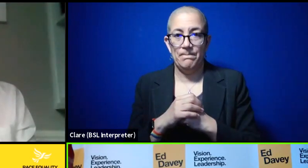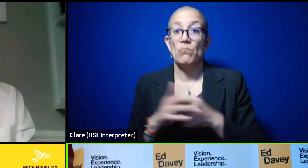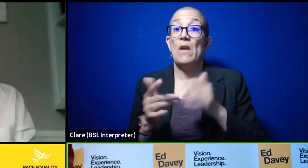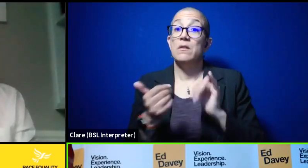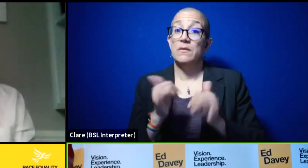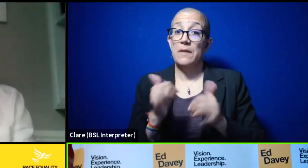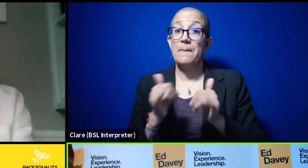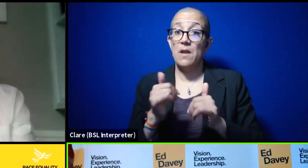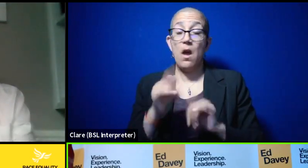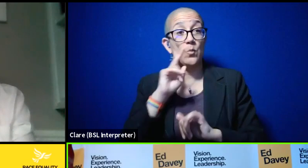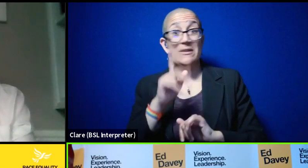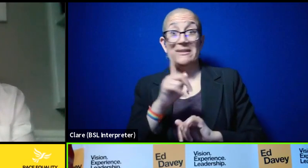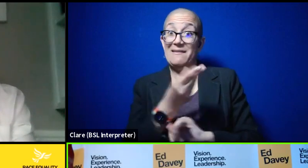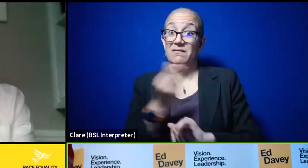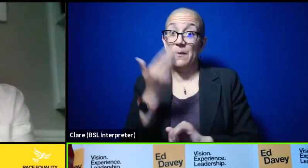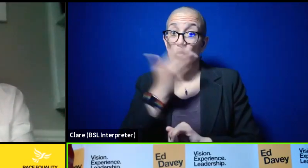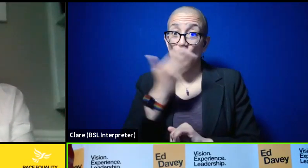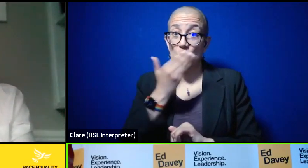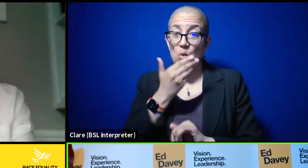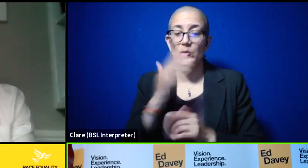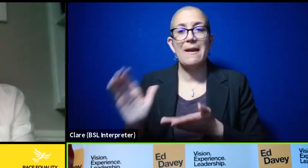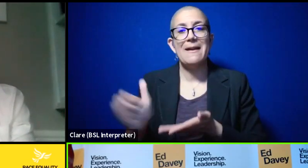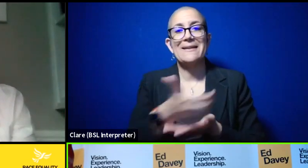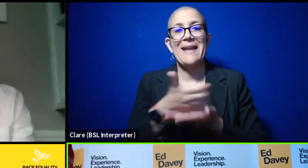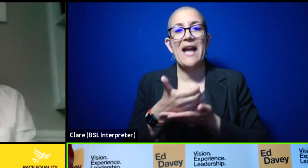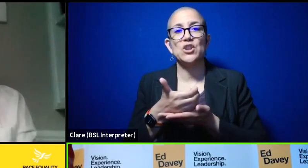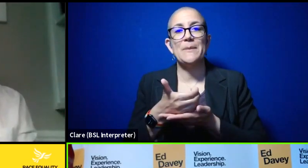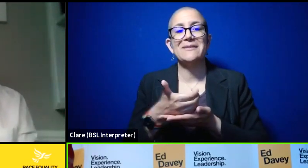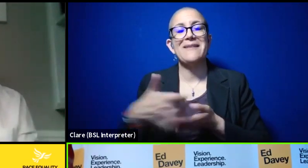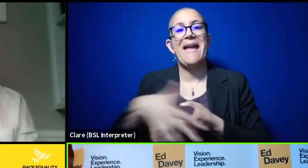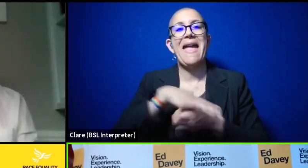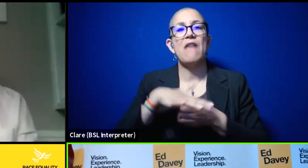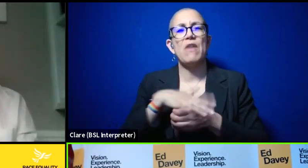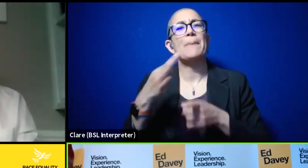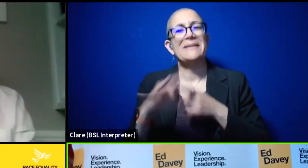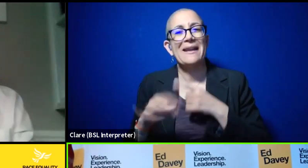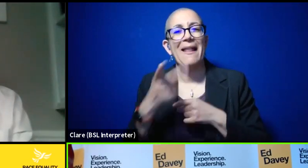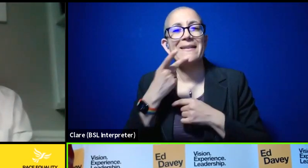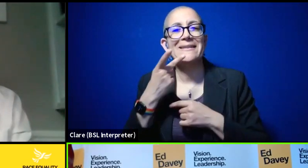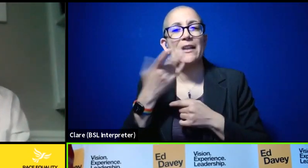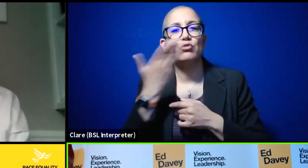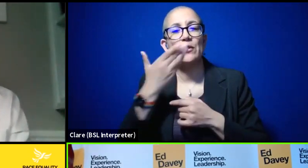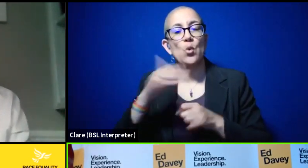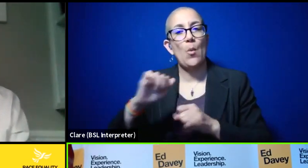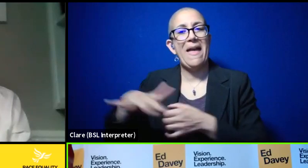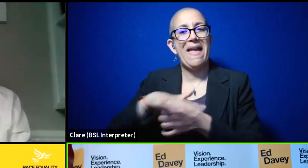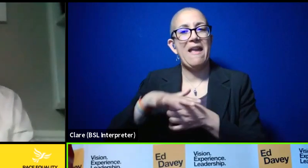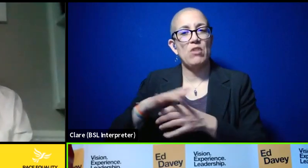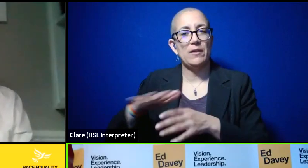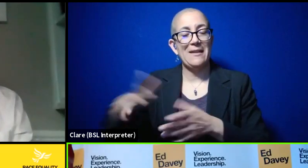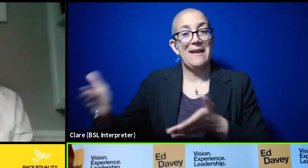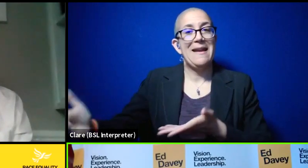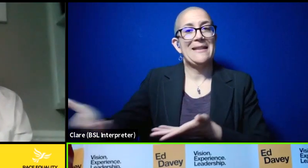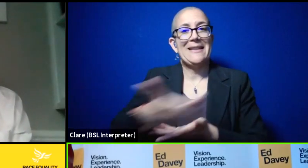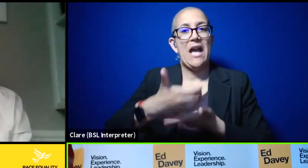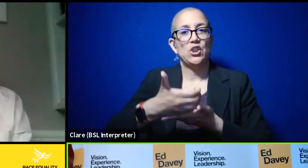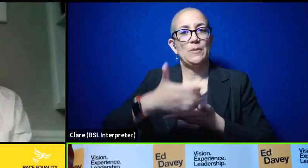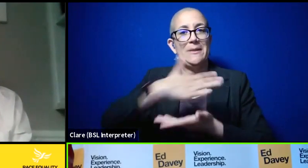see in some schools catchment areas, particularly in secondaries actually, catchment areas that they